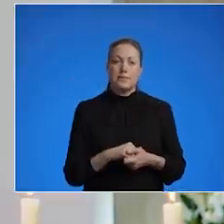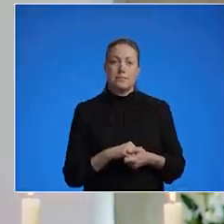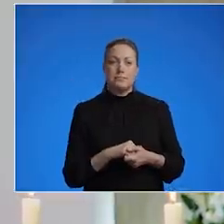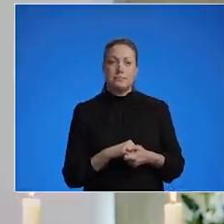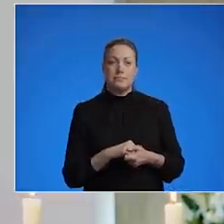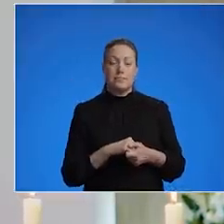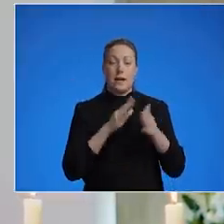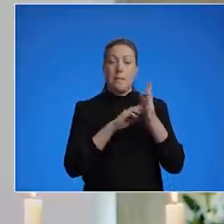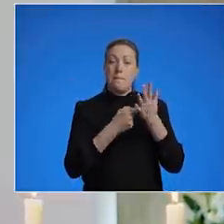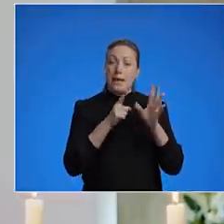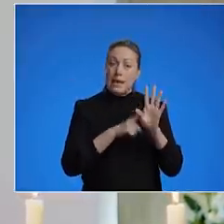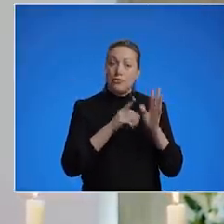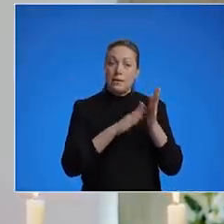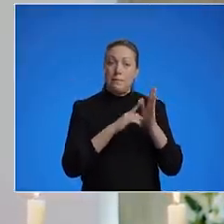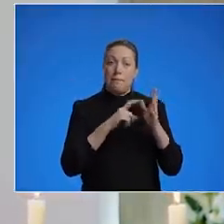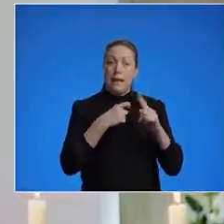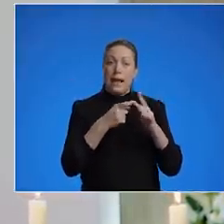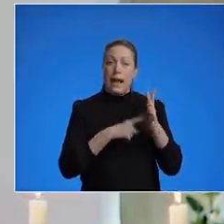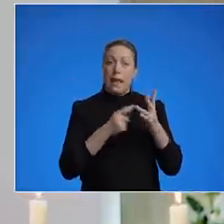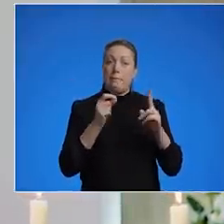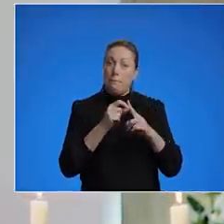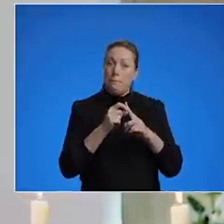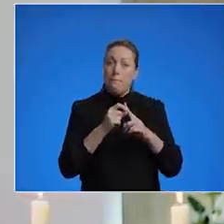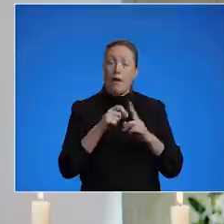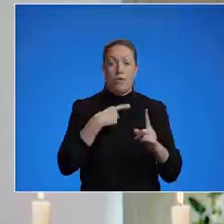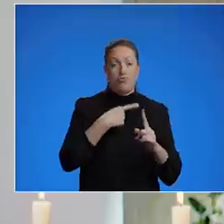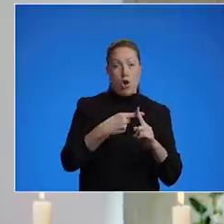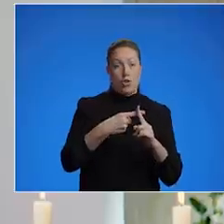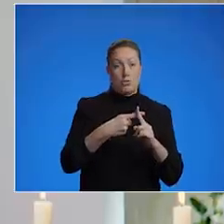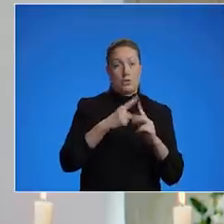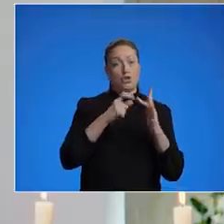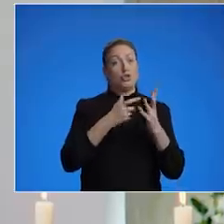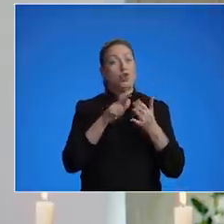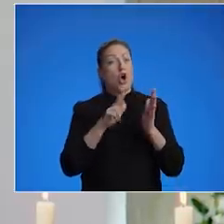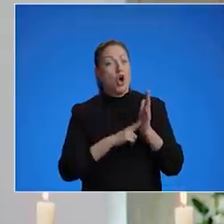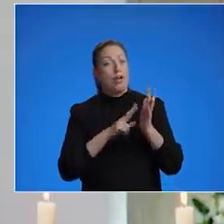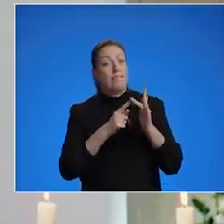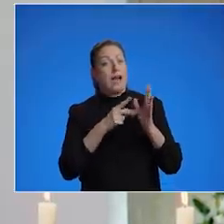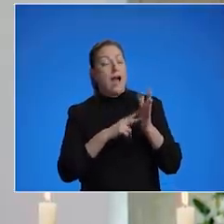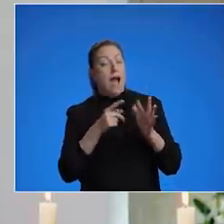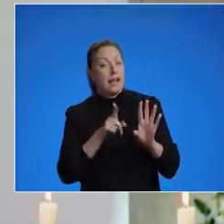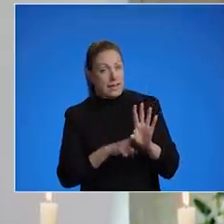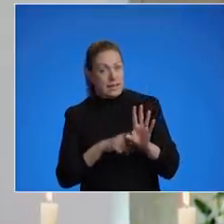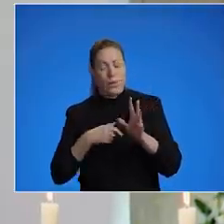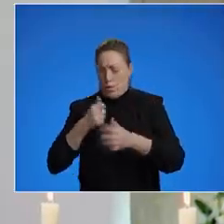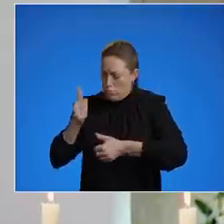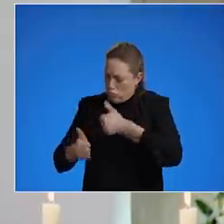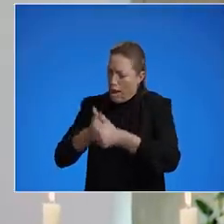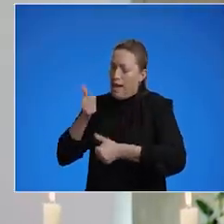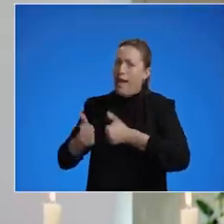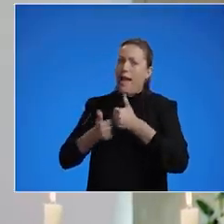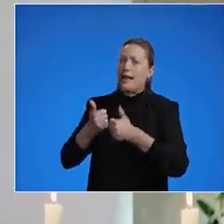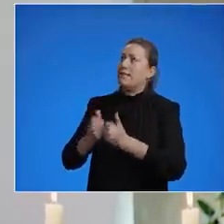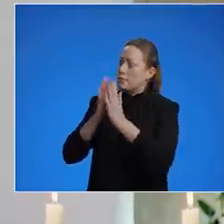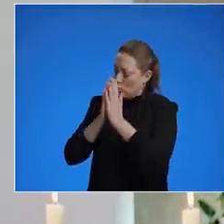martyrs, with Saint Mary MacKillop of the Cross, with Saint John Vianney, and with all the saints, we shall